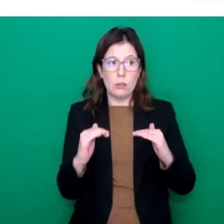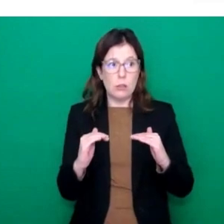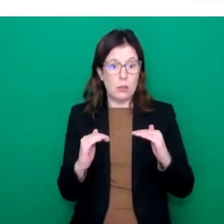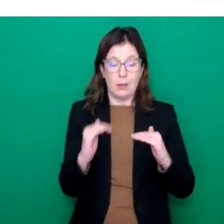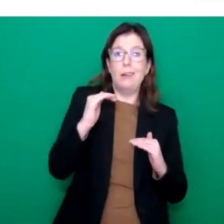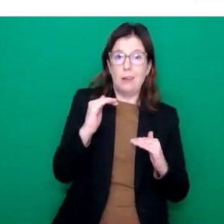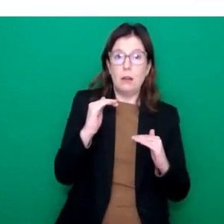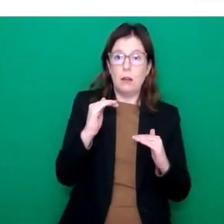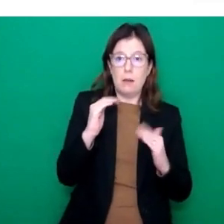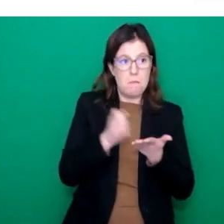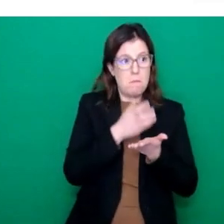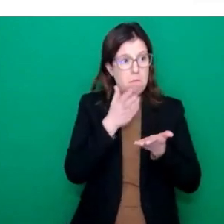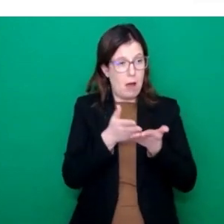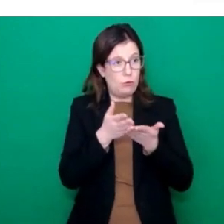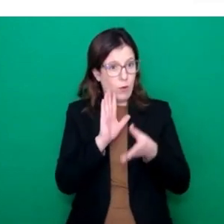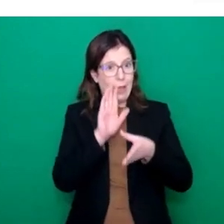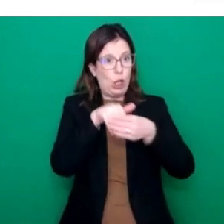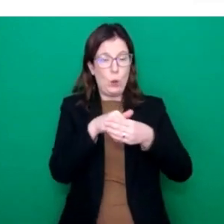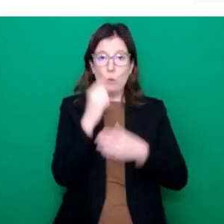for fair, balanced inclusion?